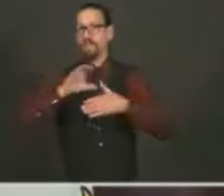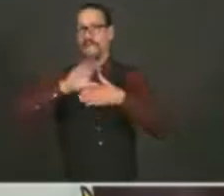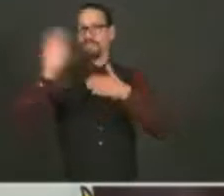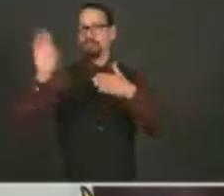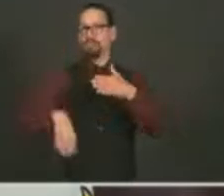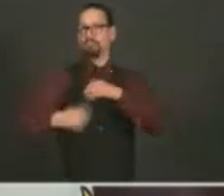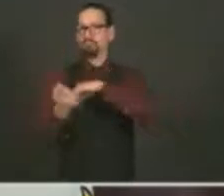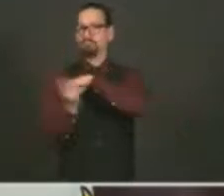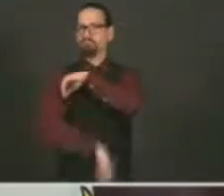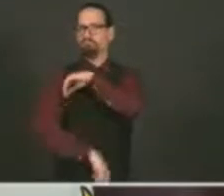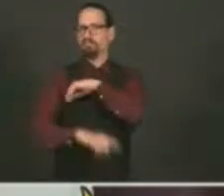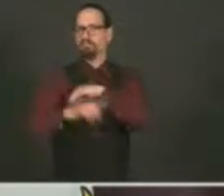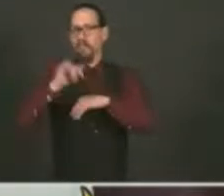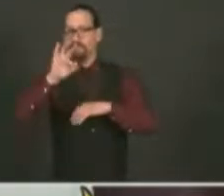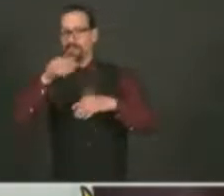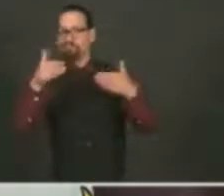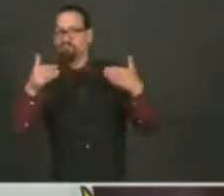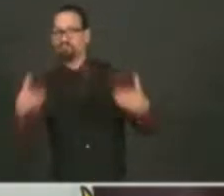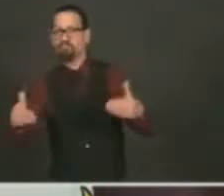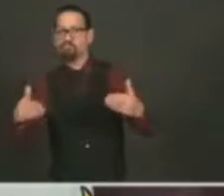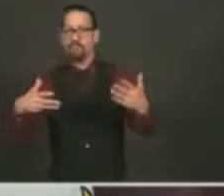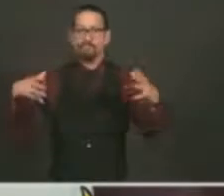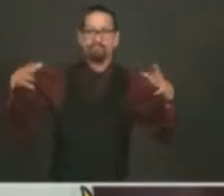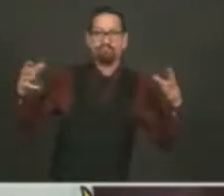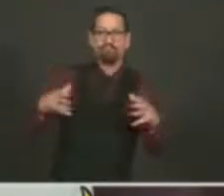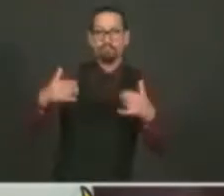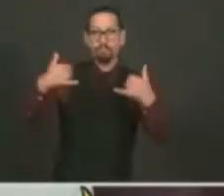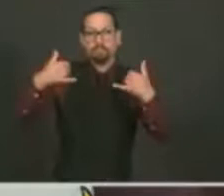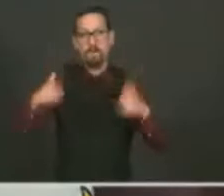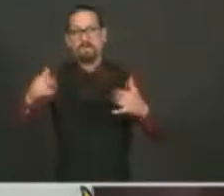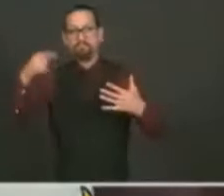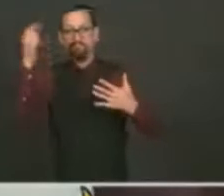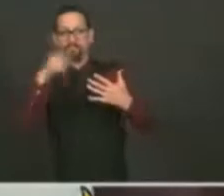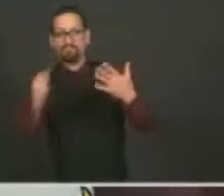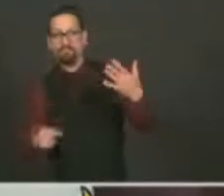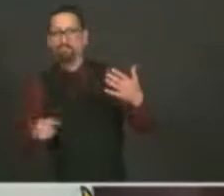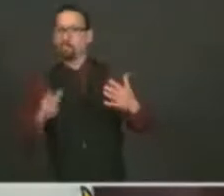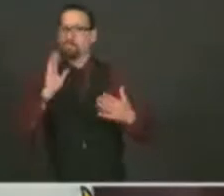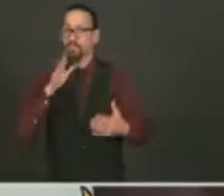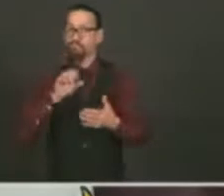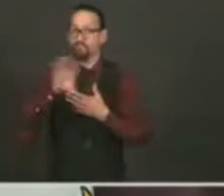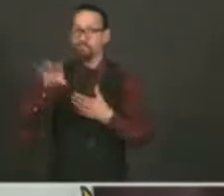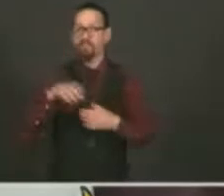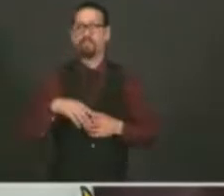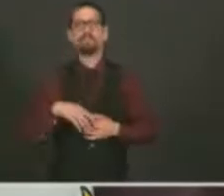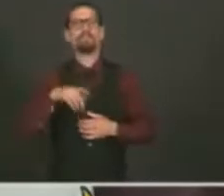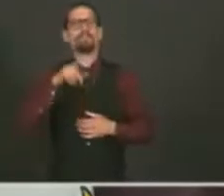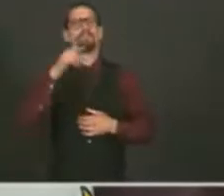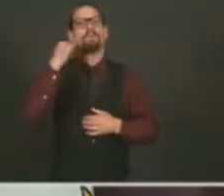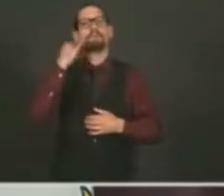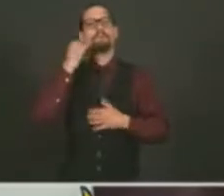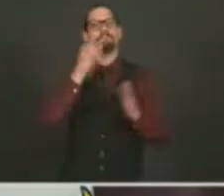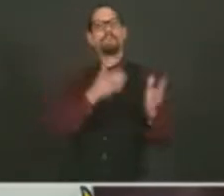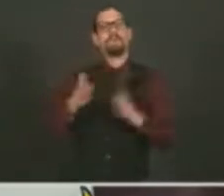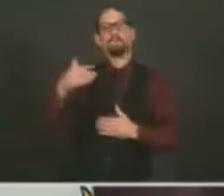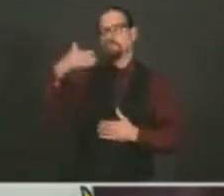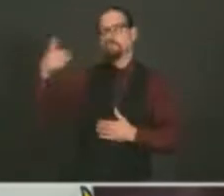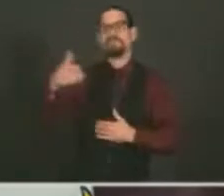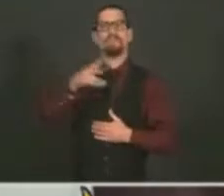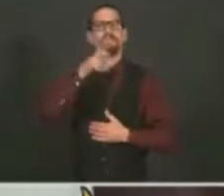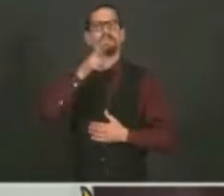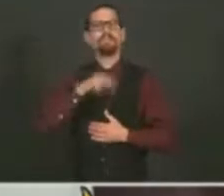traveling. This is tough stuff, I know that. We always go to Michigan to see my husband's family for Thanksgiving. We're not going this